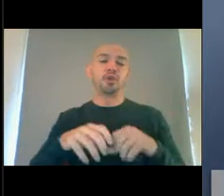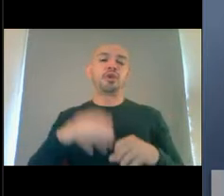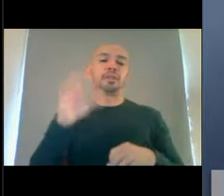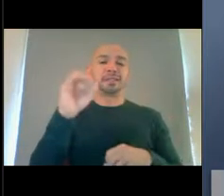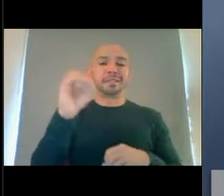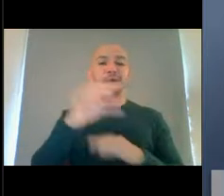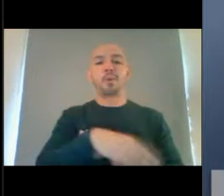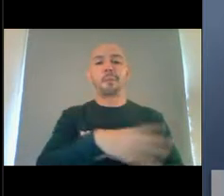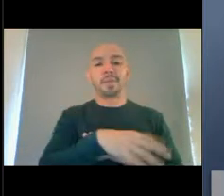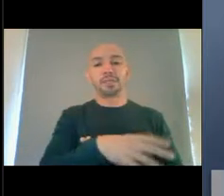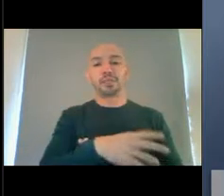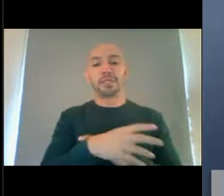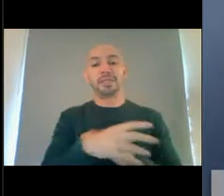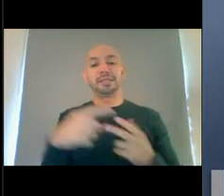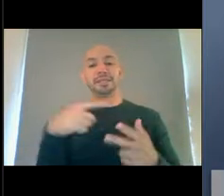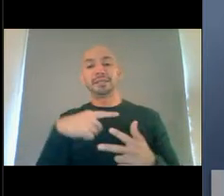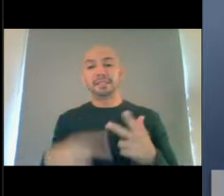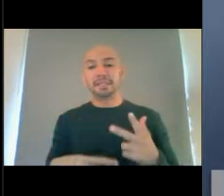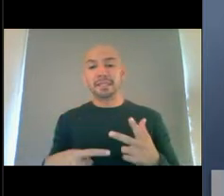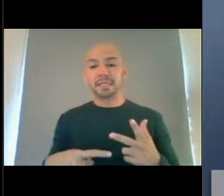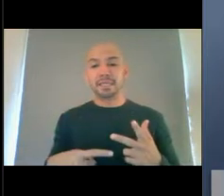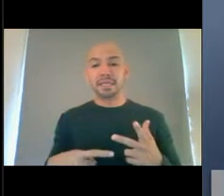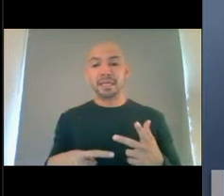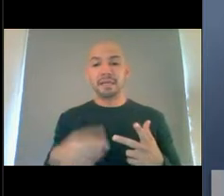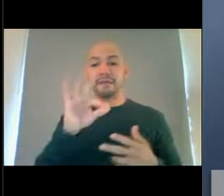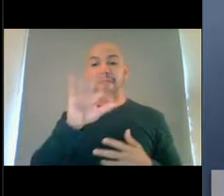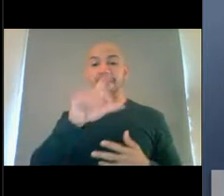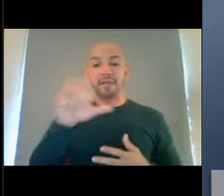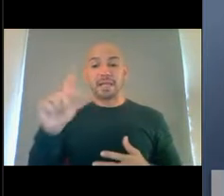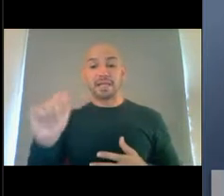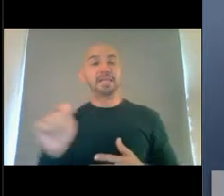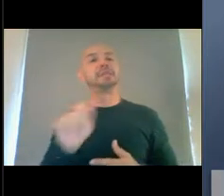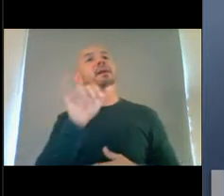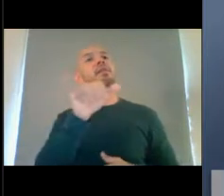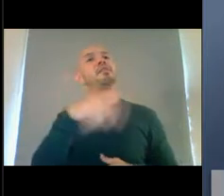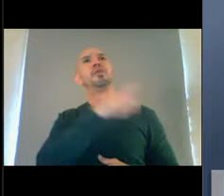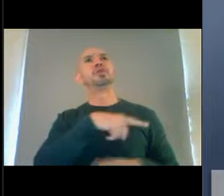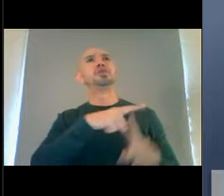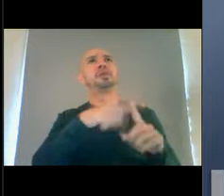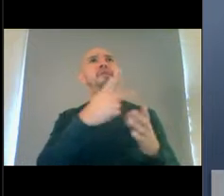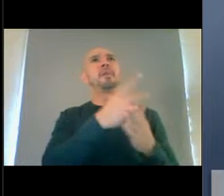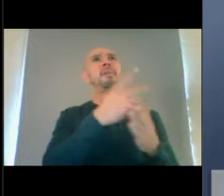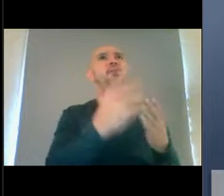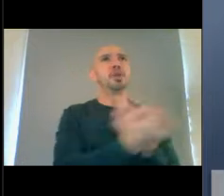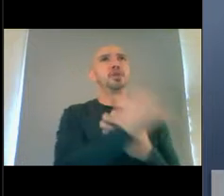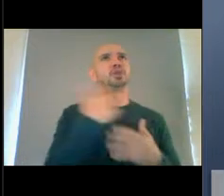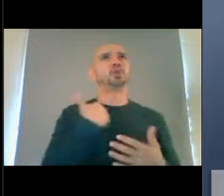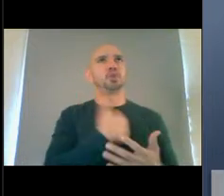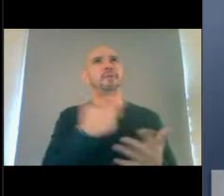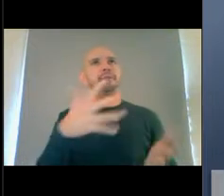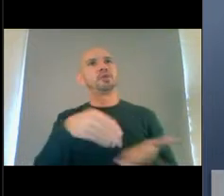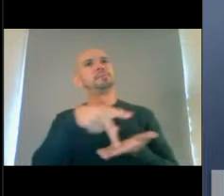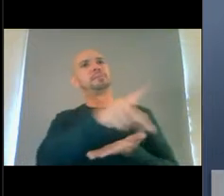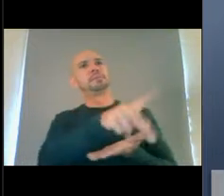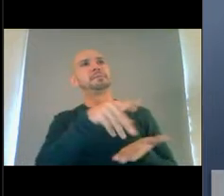fleet those are all eligible projects and we have actually funded those types of projects in the local partnership program